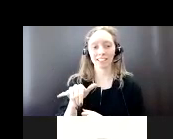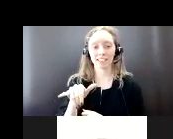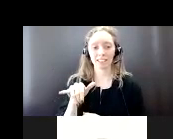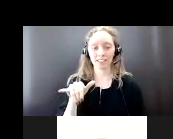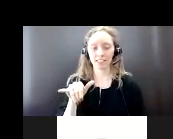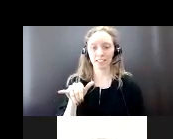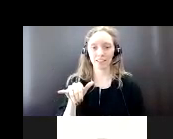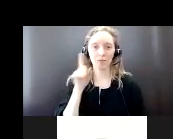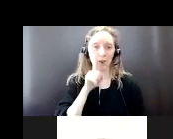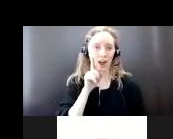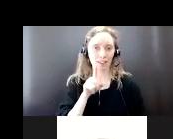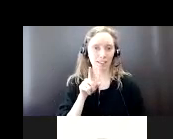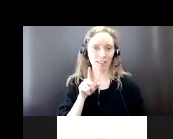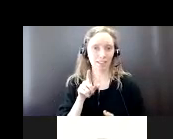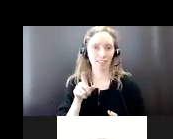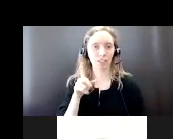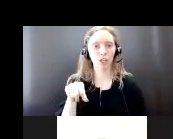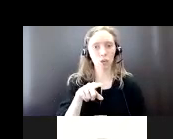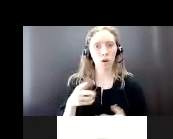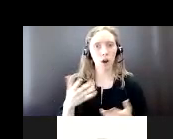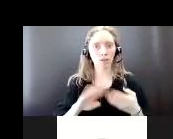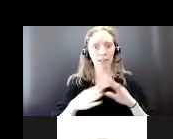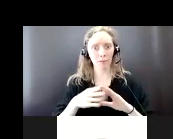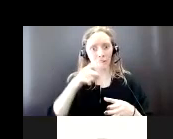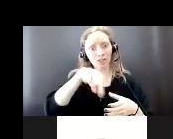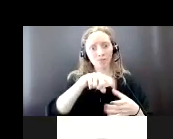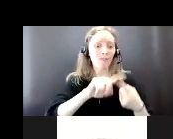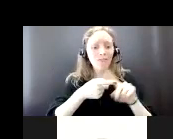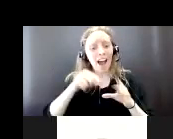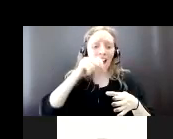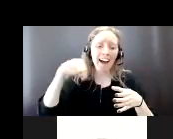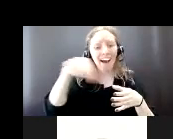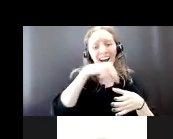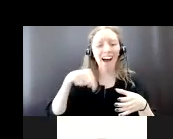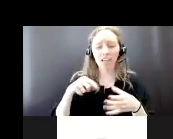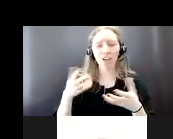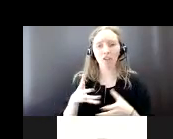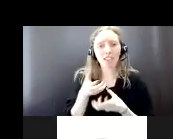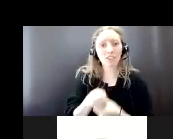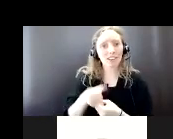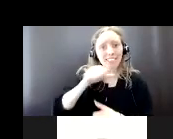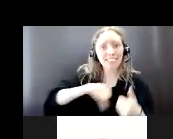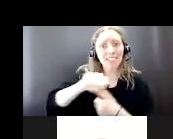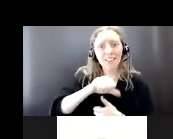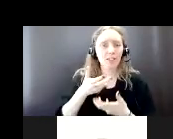common purpose. If I'm a member of that group, and I say to you, I got this great